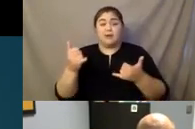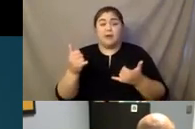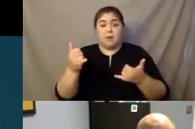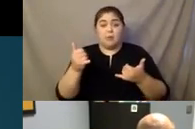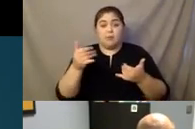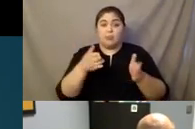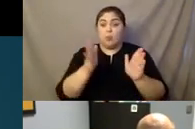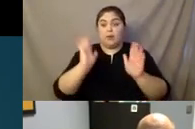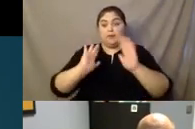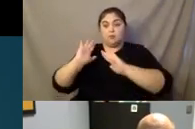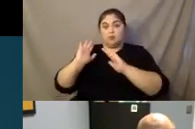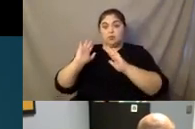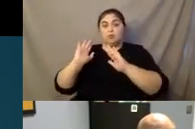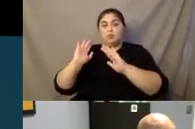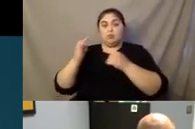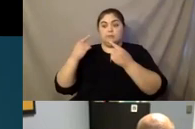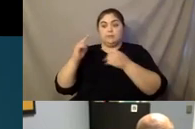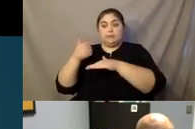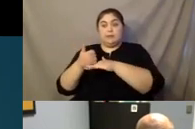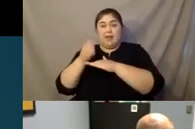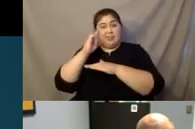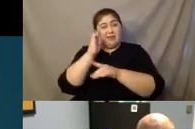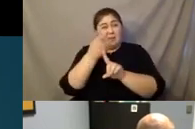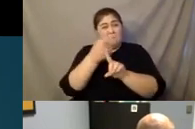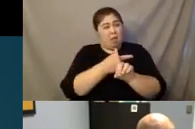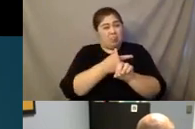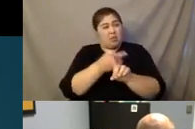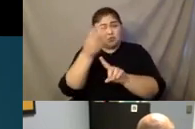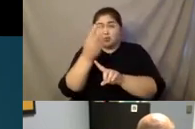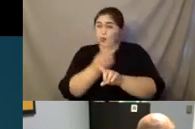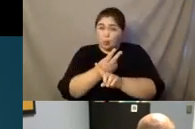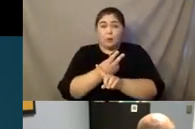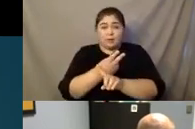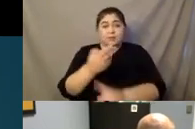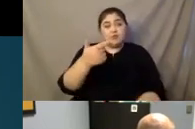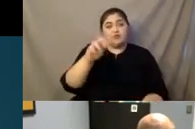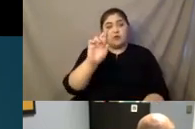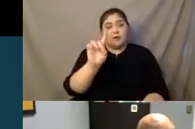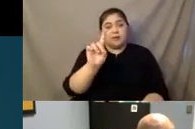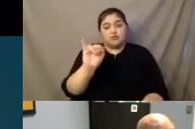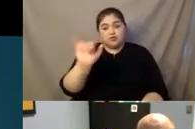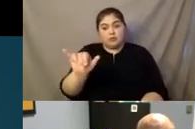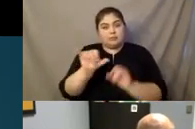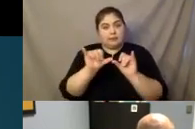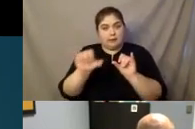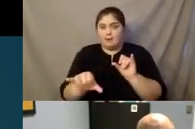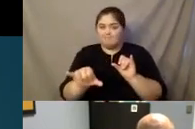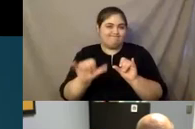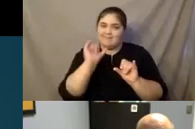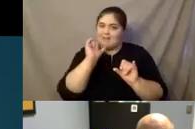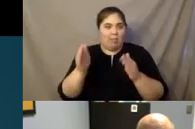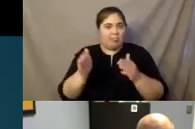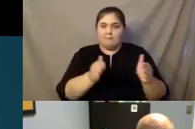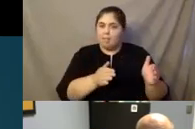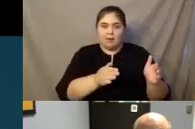used to work is they used to be, I think, a month, maybe even closer to 2 months, where a grand jury would be there, and that's not the plan. Once we